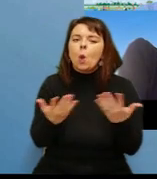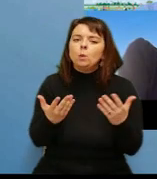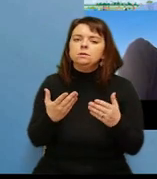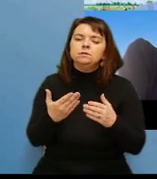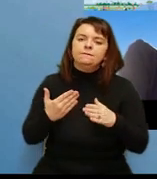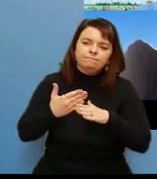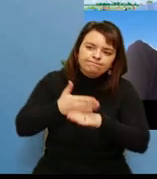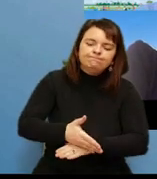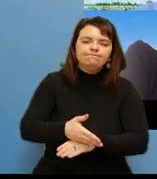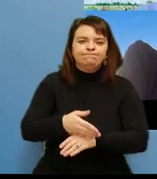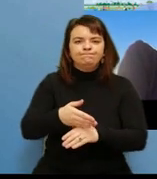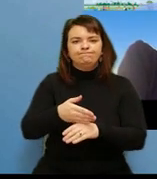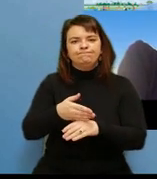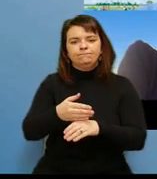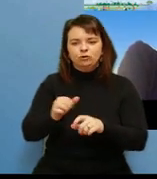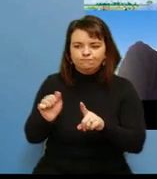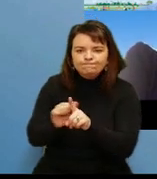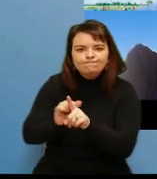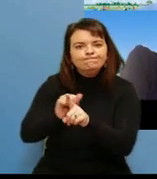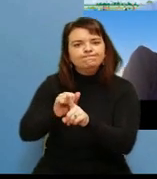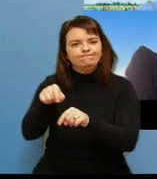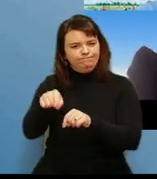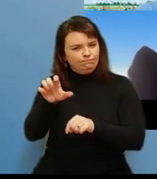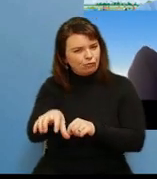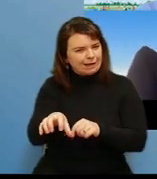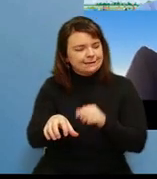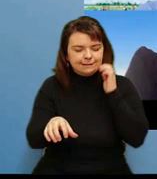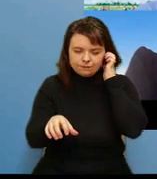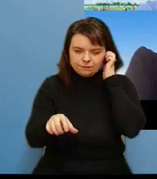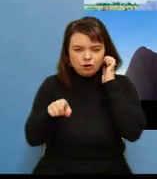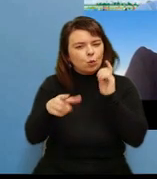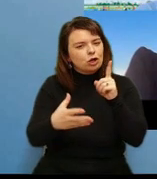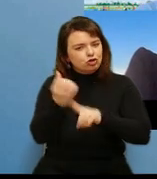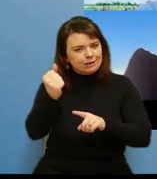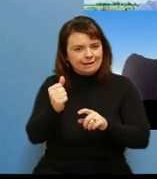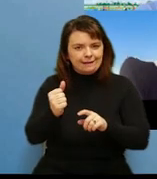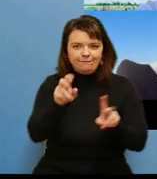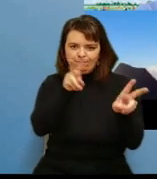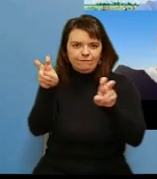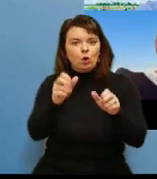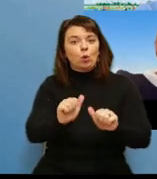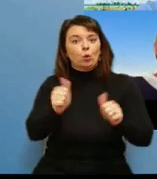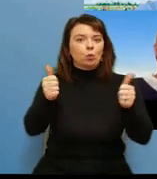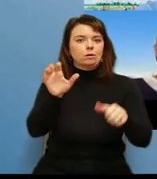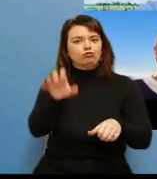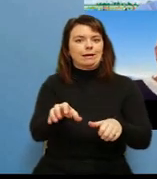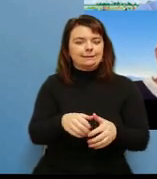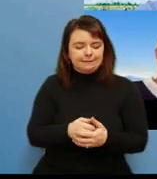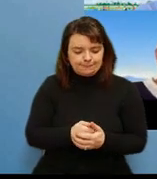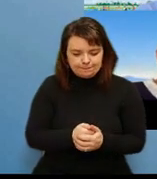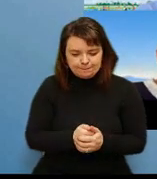practice at risk to just illustrate that. But a lot of hard work has gone into that practice to get to